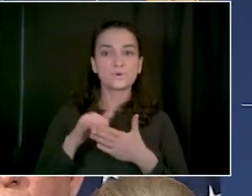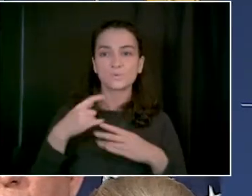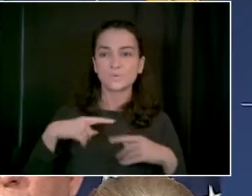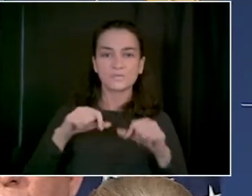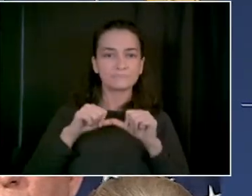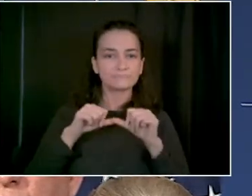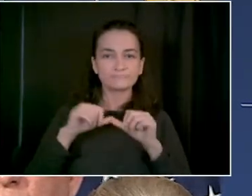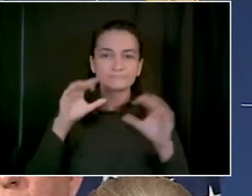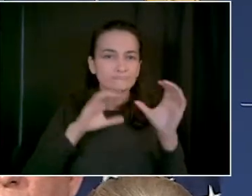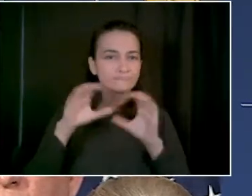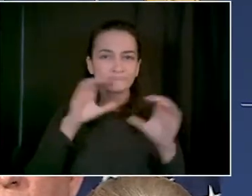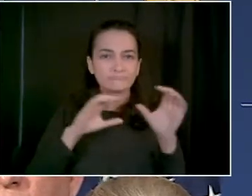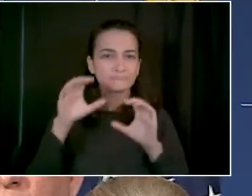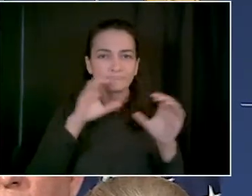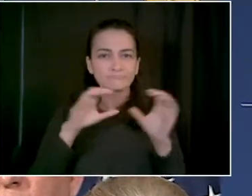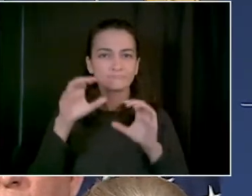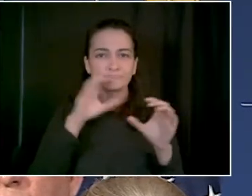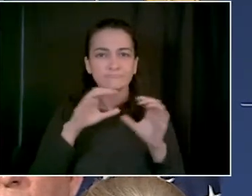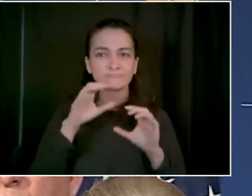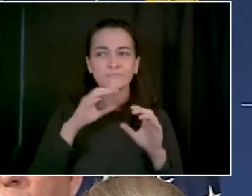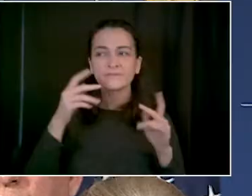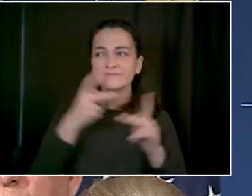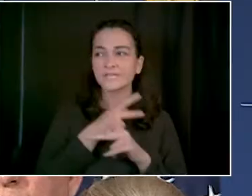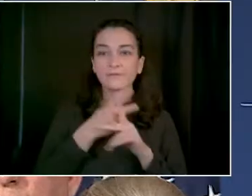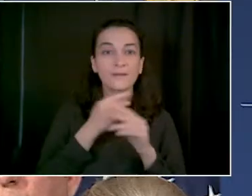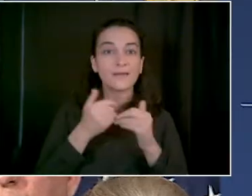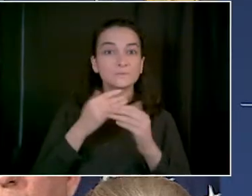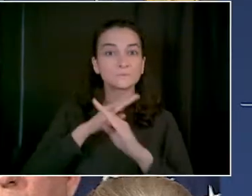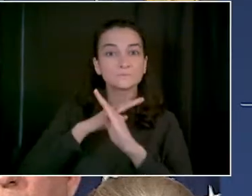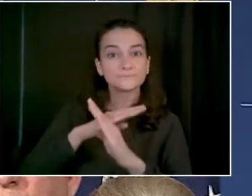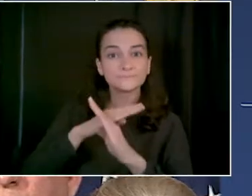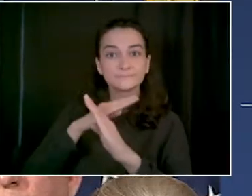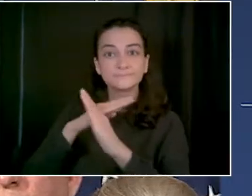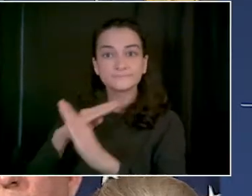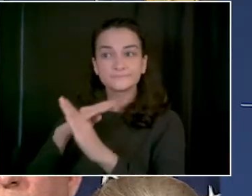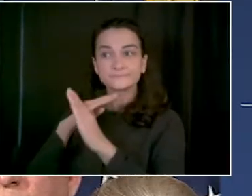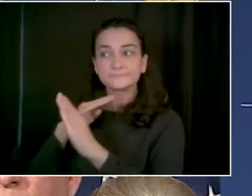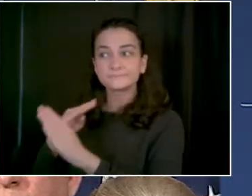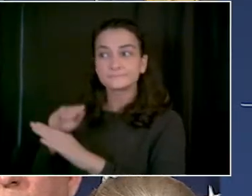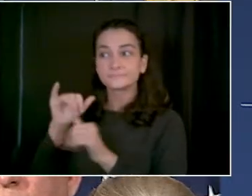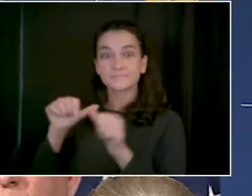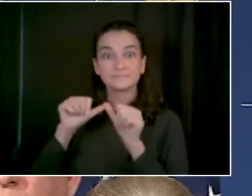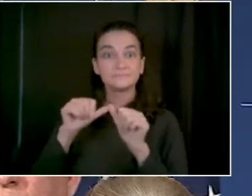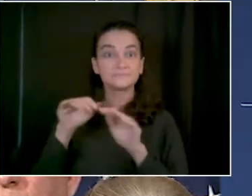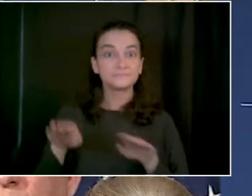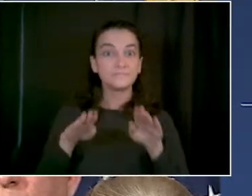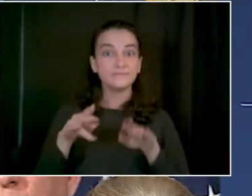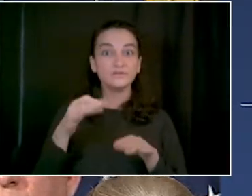city, like they've taken a foothold in other cities. These